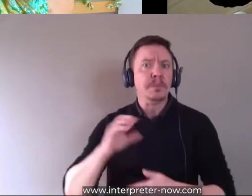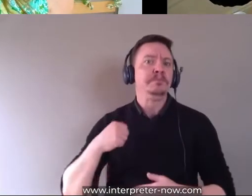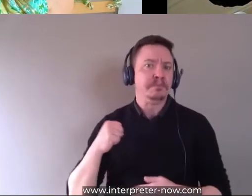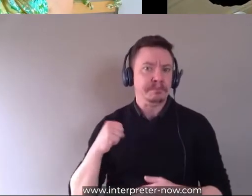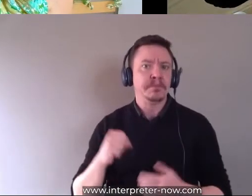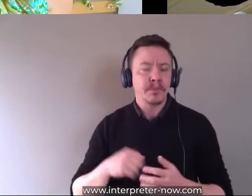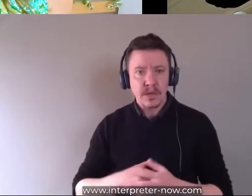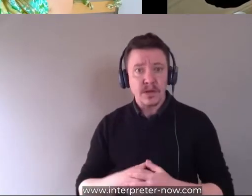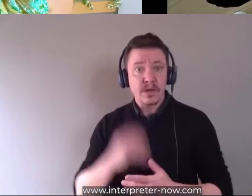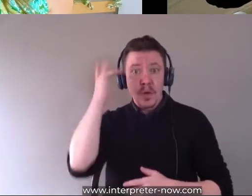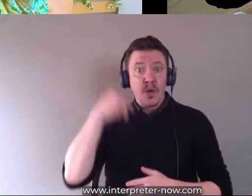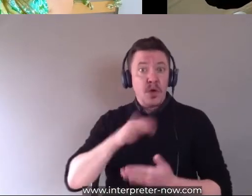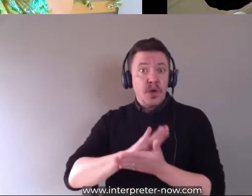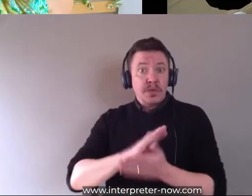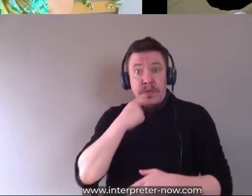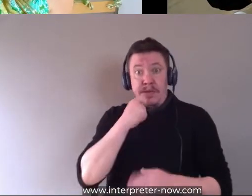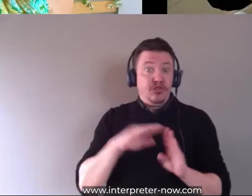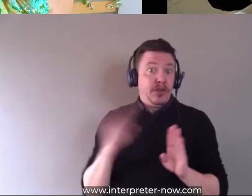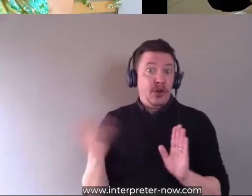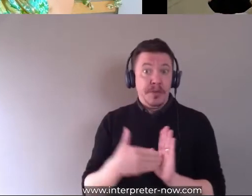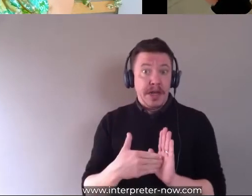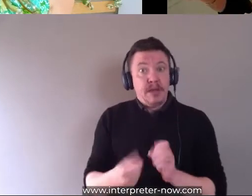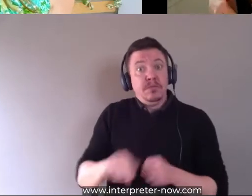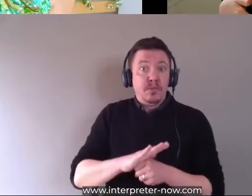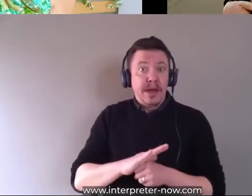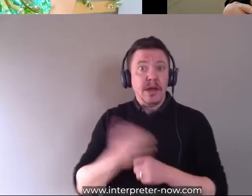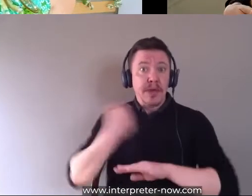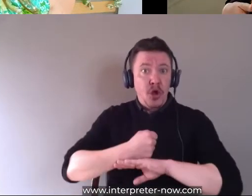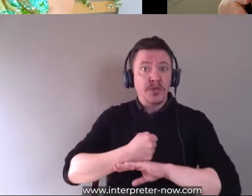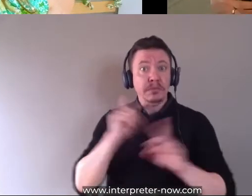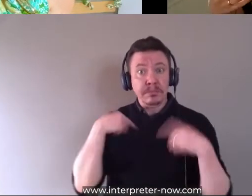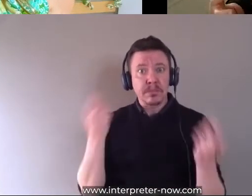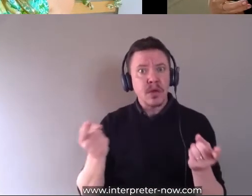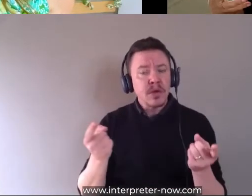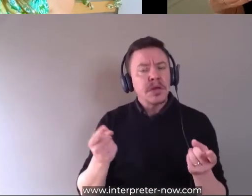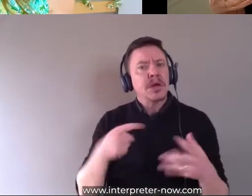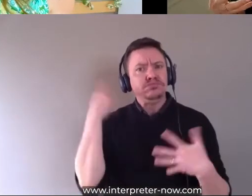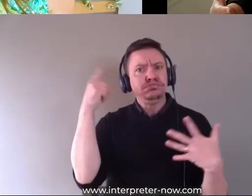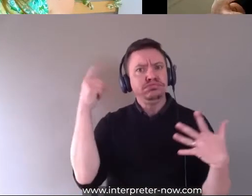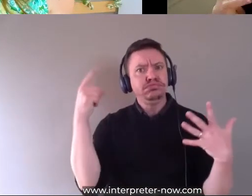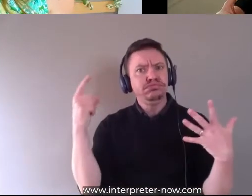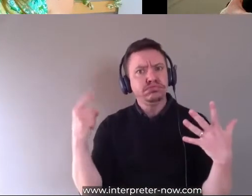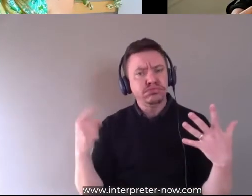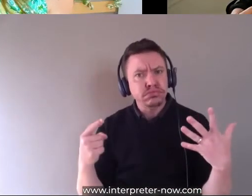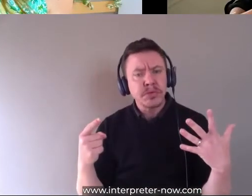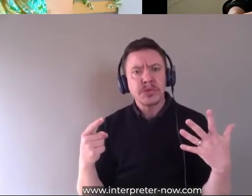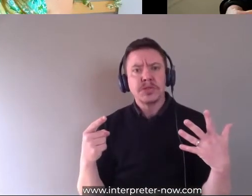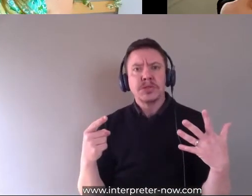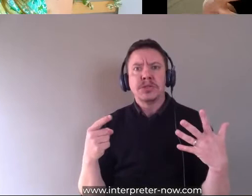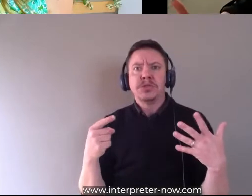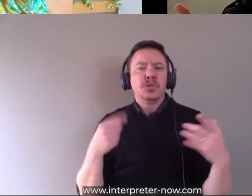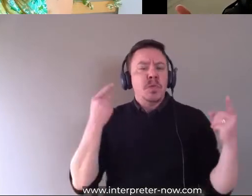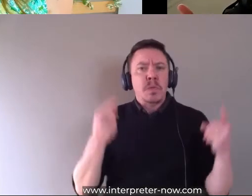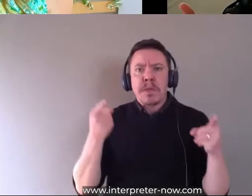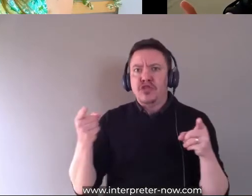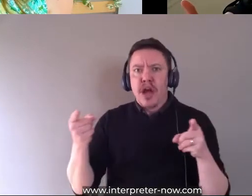that's because the schools just reopened because they were closed for so long. You know, we've got so much at play in the